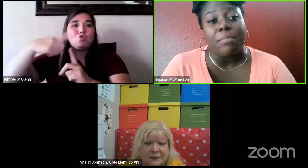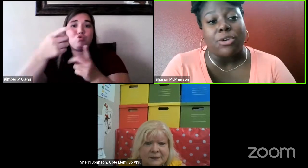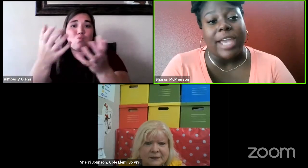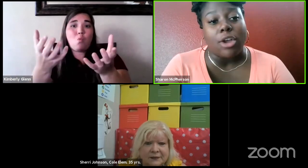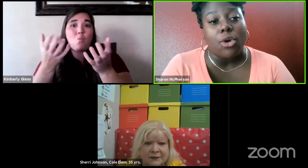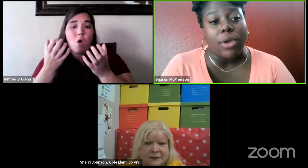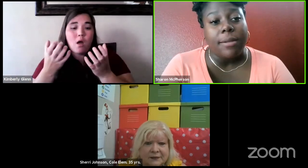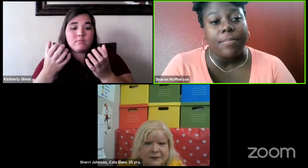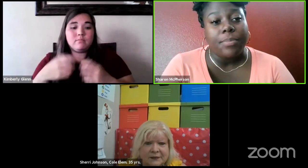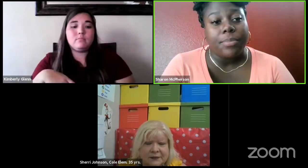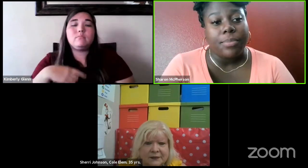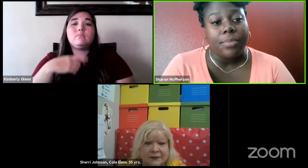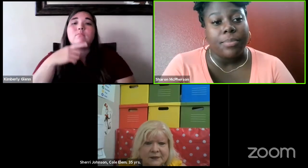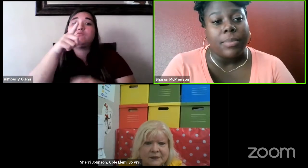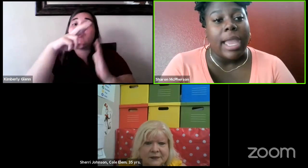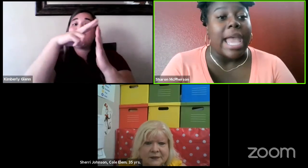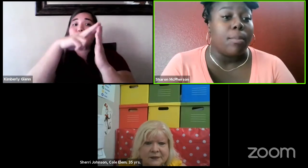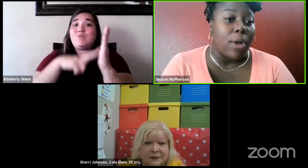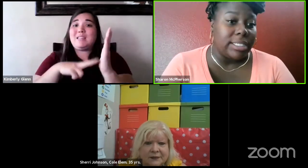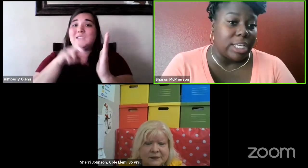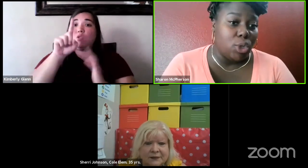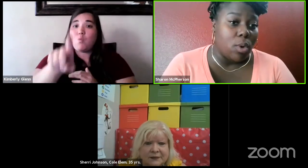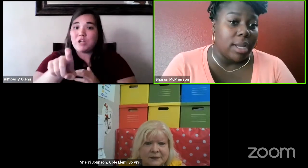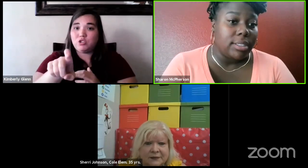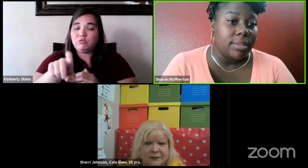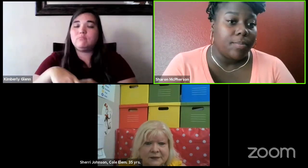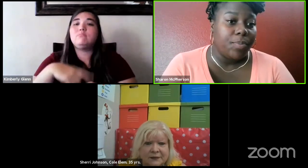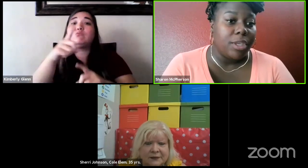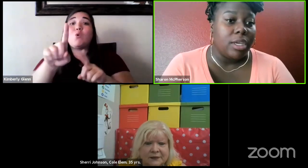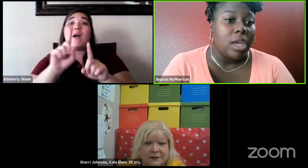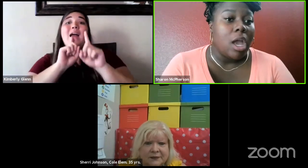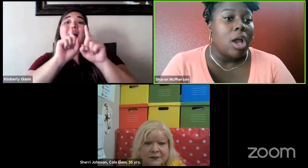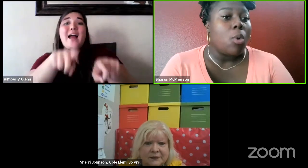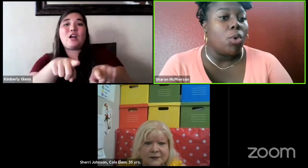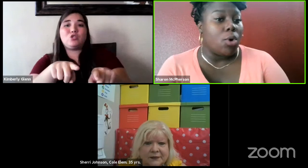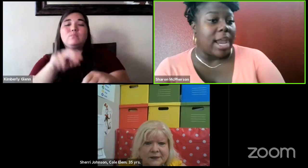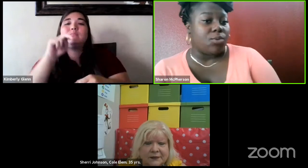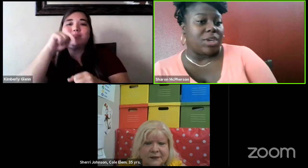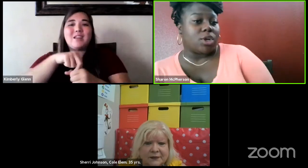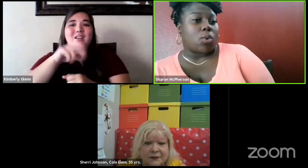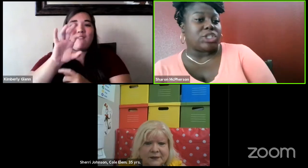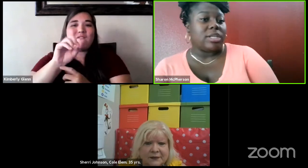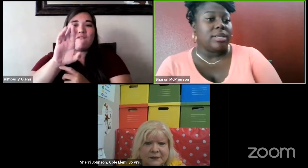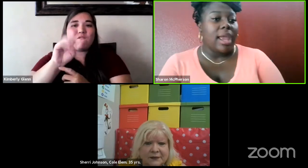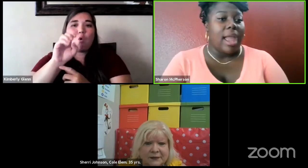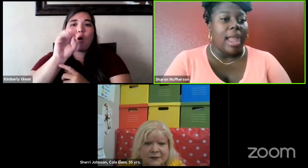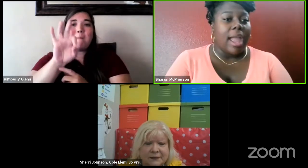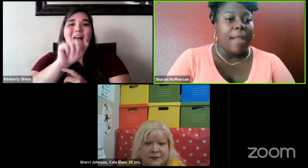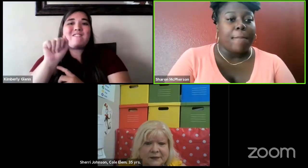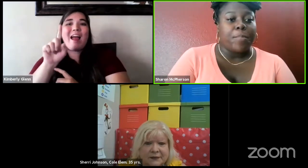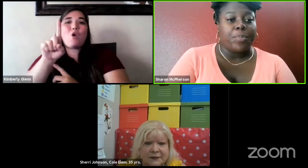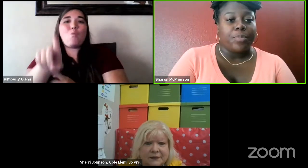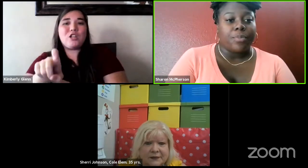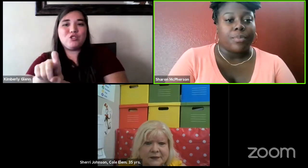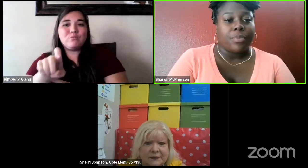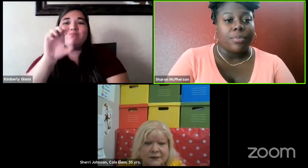You'll go ahead and pick your category and the points that you want. We'll go ahead and read the question.